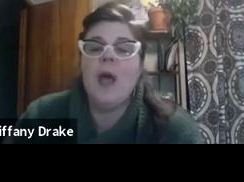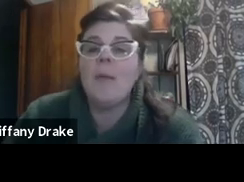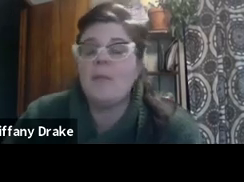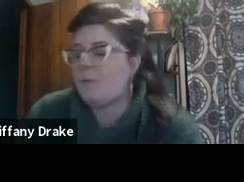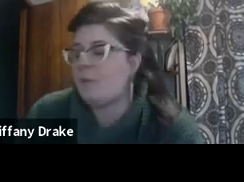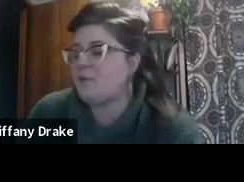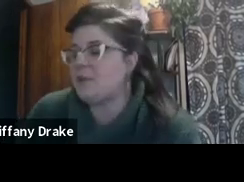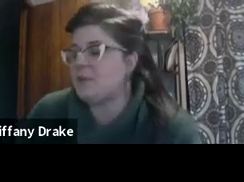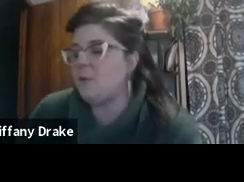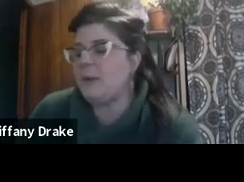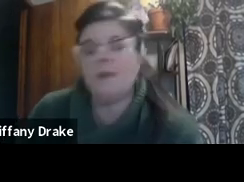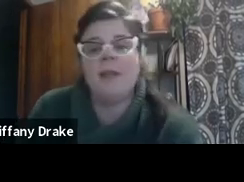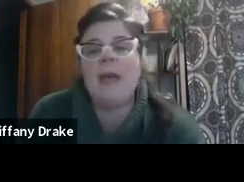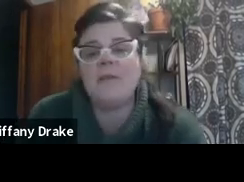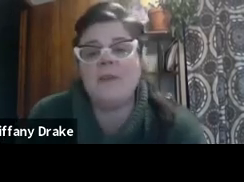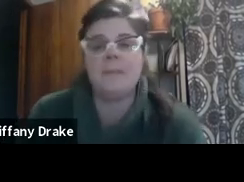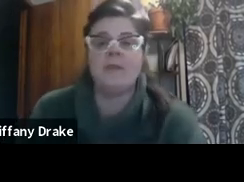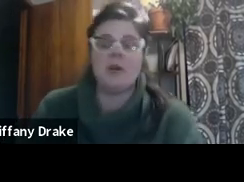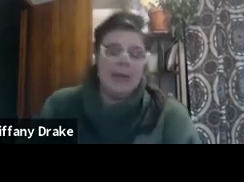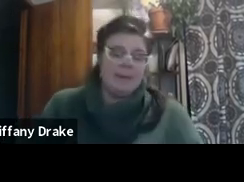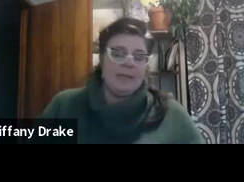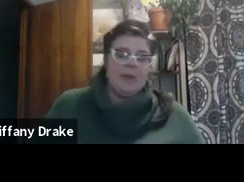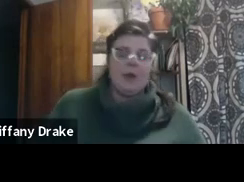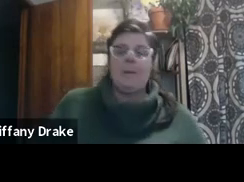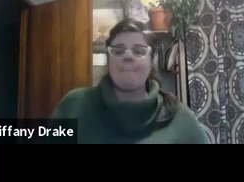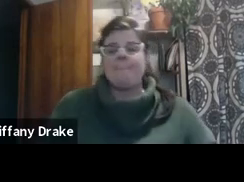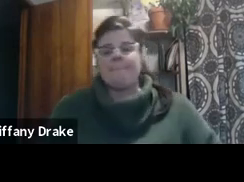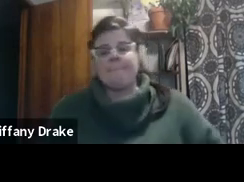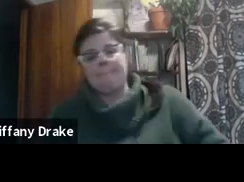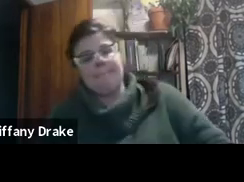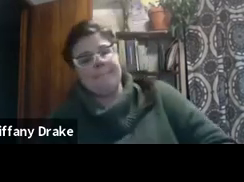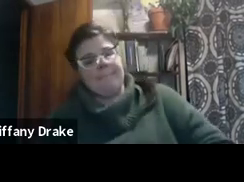bring up? With, we have just a few minutes left of our time together.